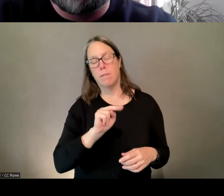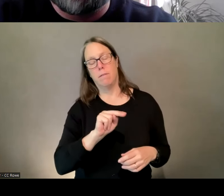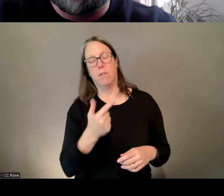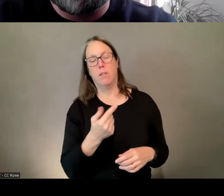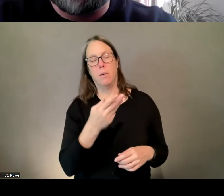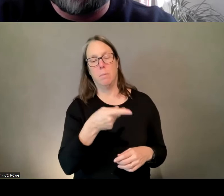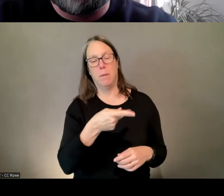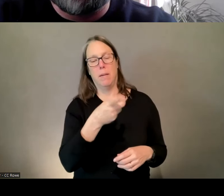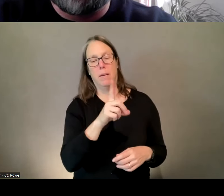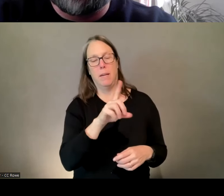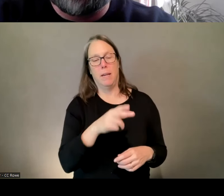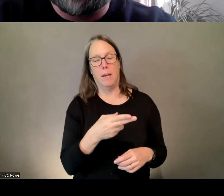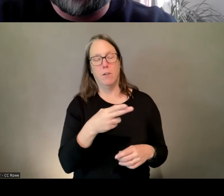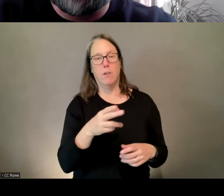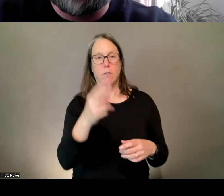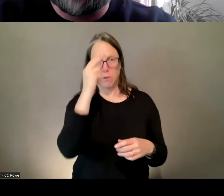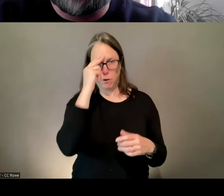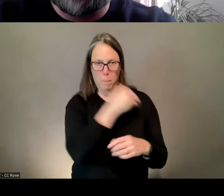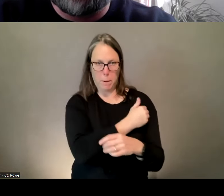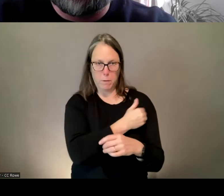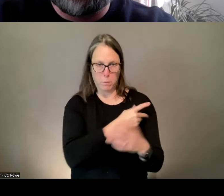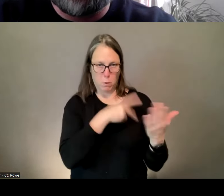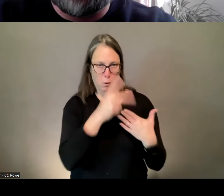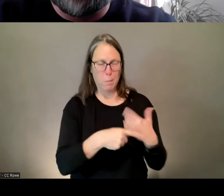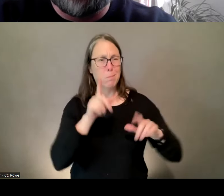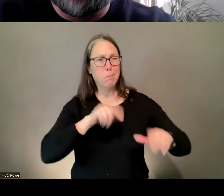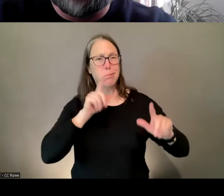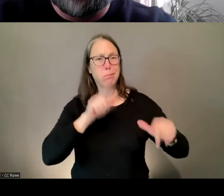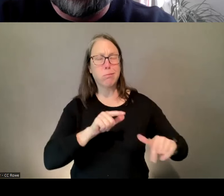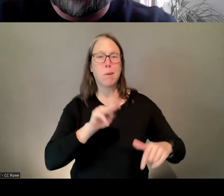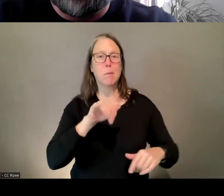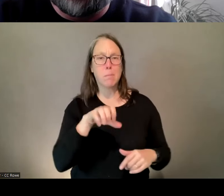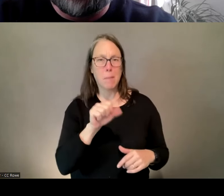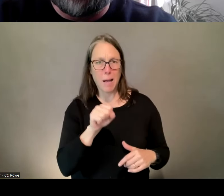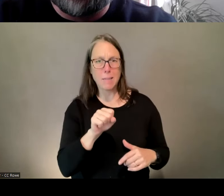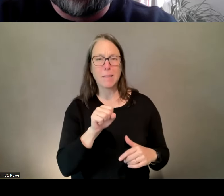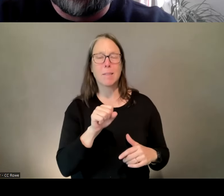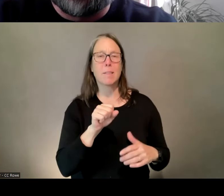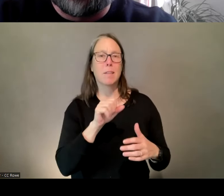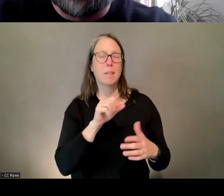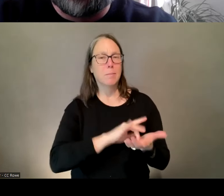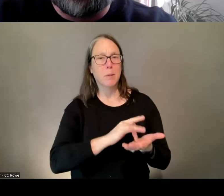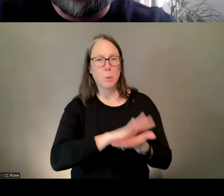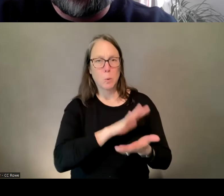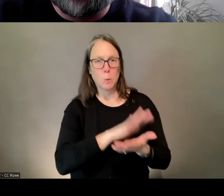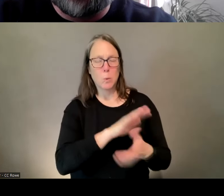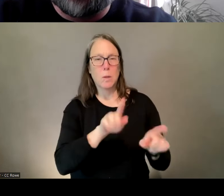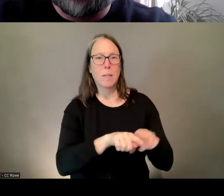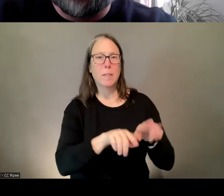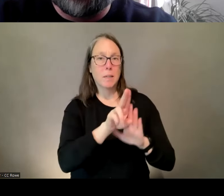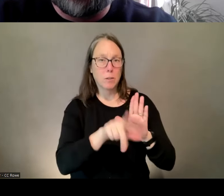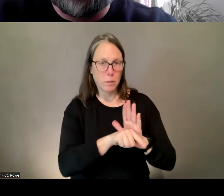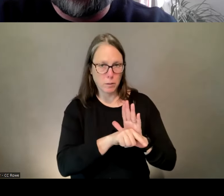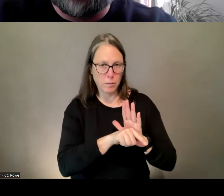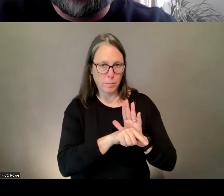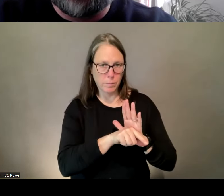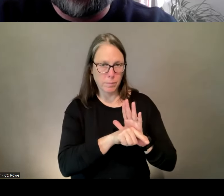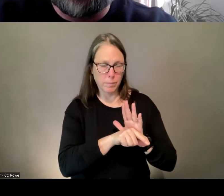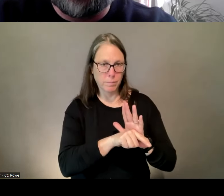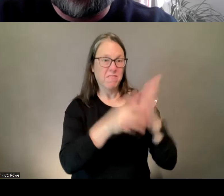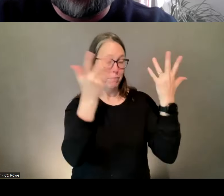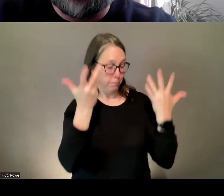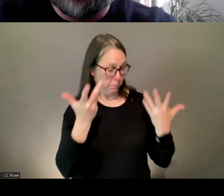He attended the University of Massachusetts Medical School and Carleton College as an undergraduate. He completed